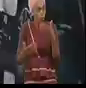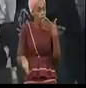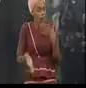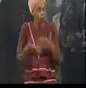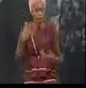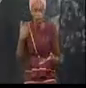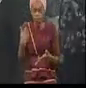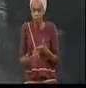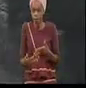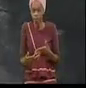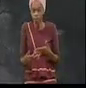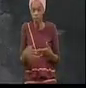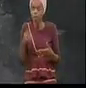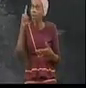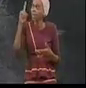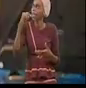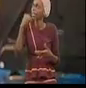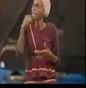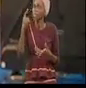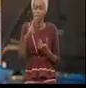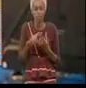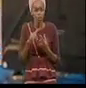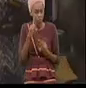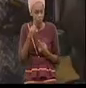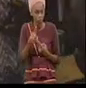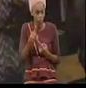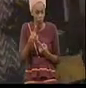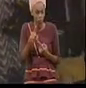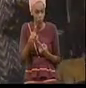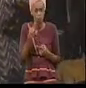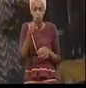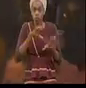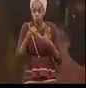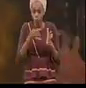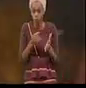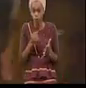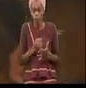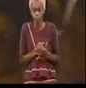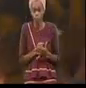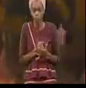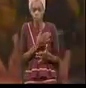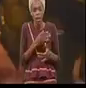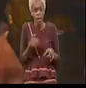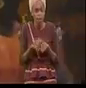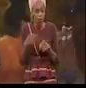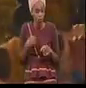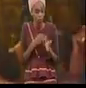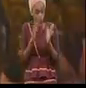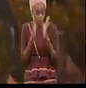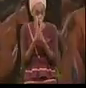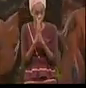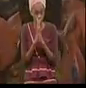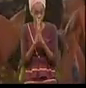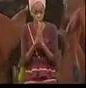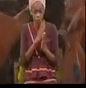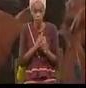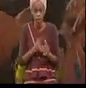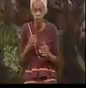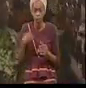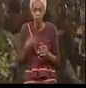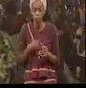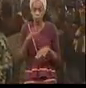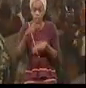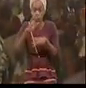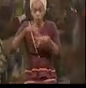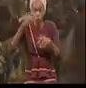Whatsoever he says unto you, do it. And as we pray, I mention the